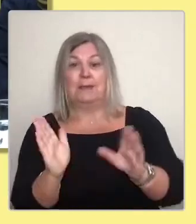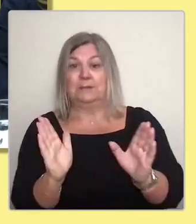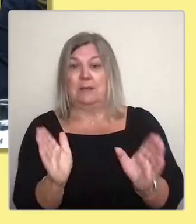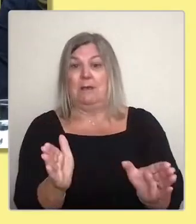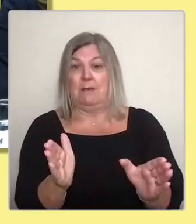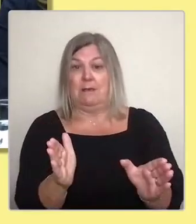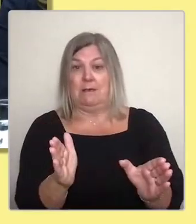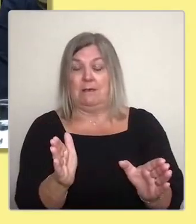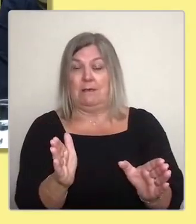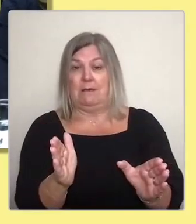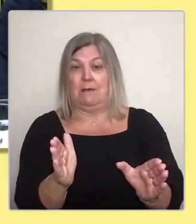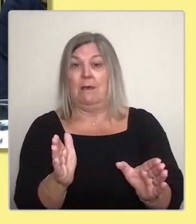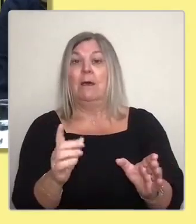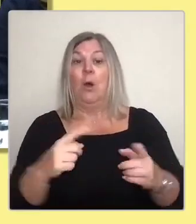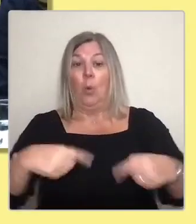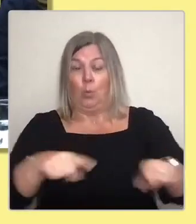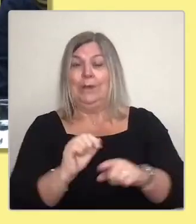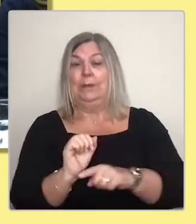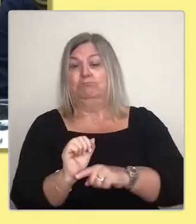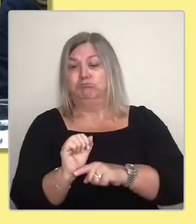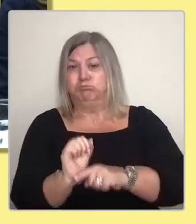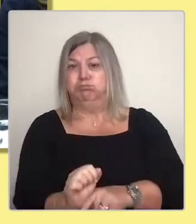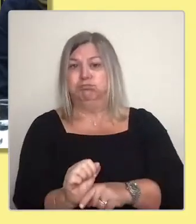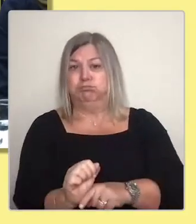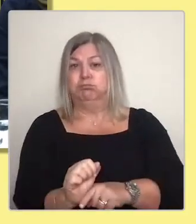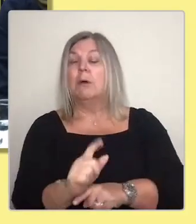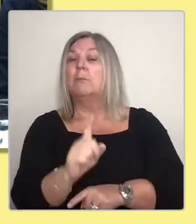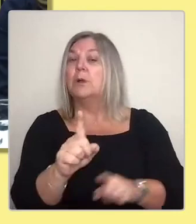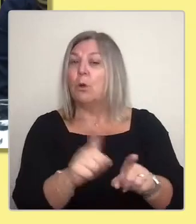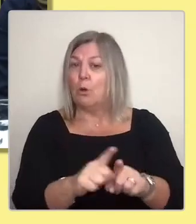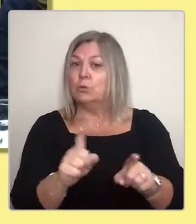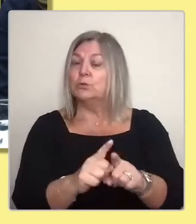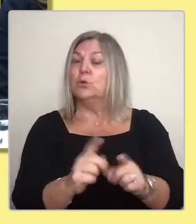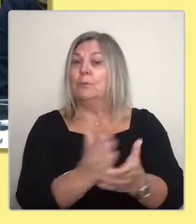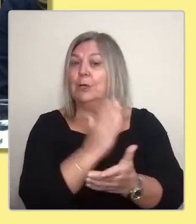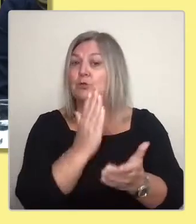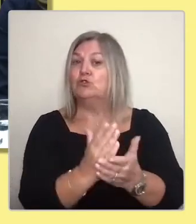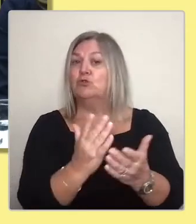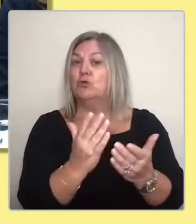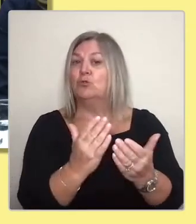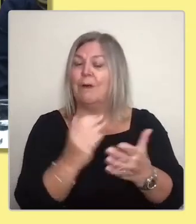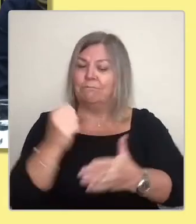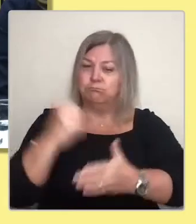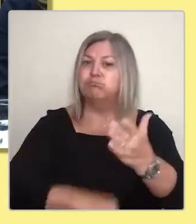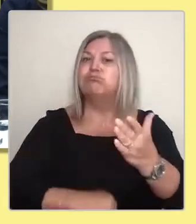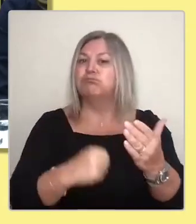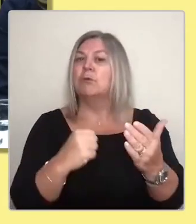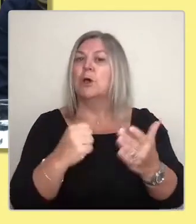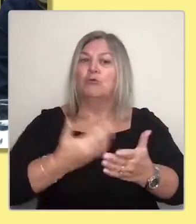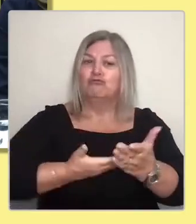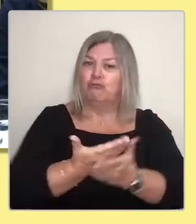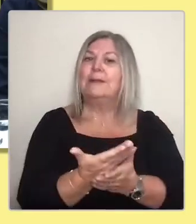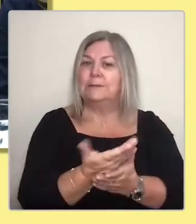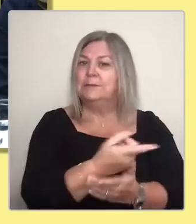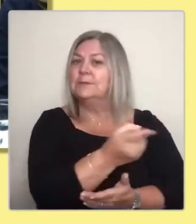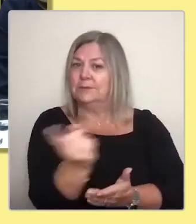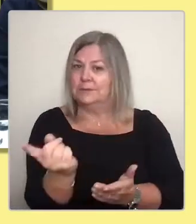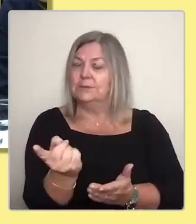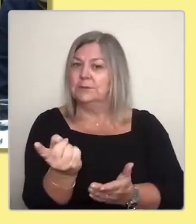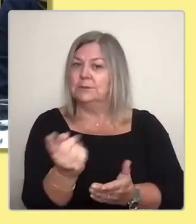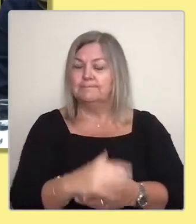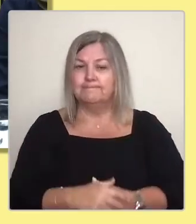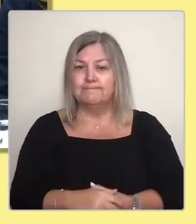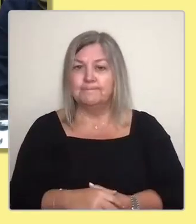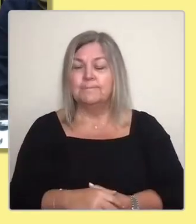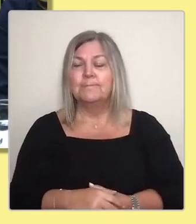how we enhance those rights so that we can all flourish in Scotland. And the last point I would make is that the